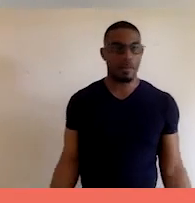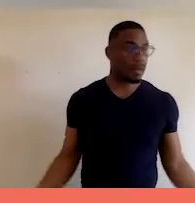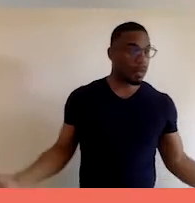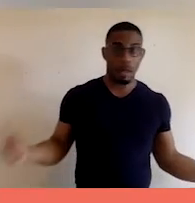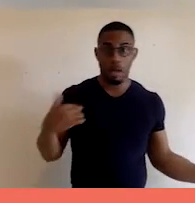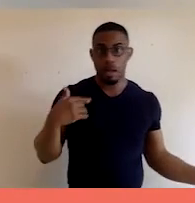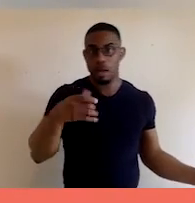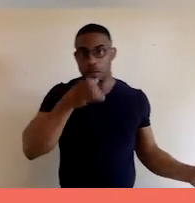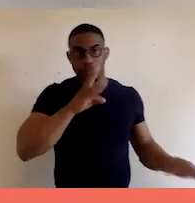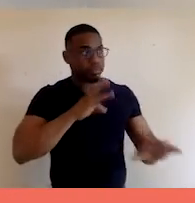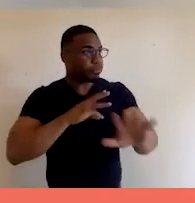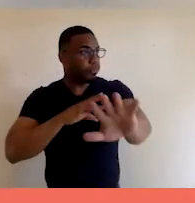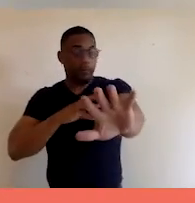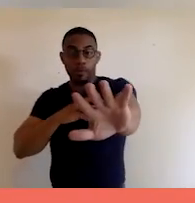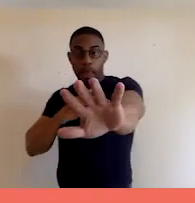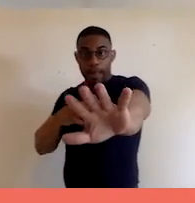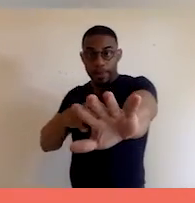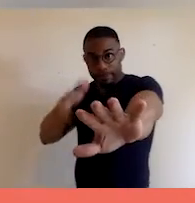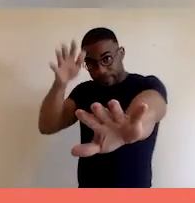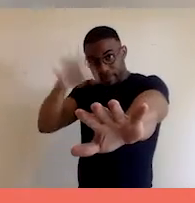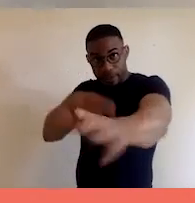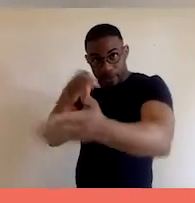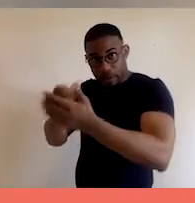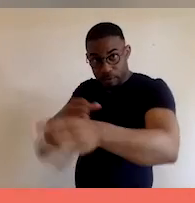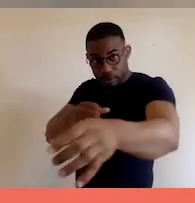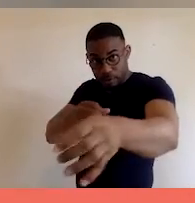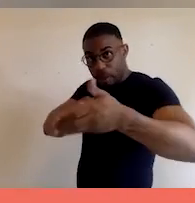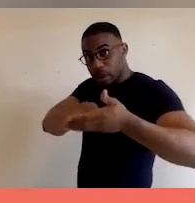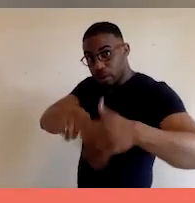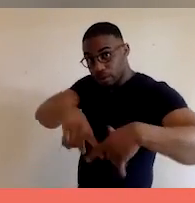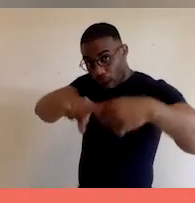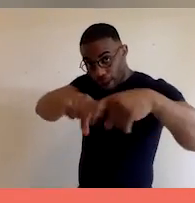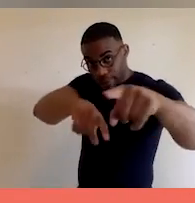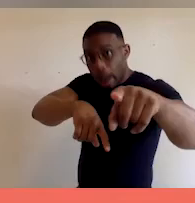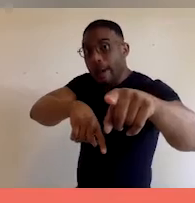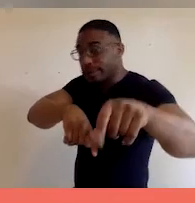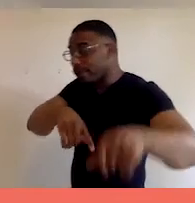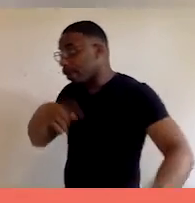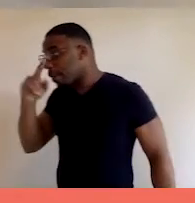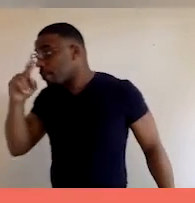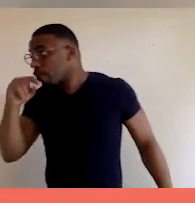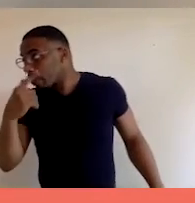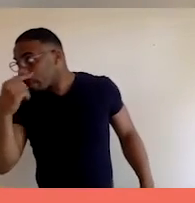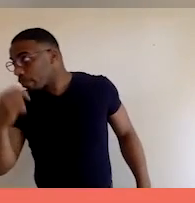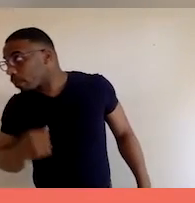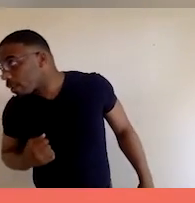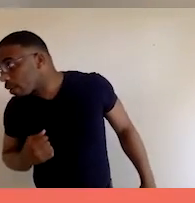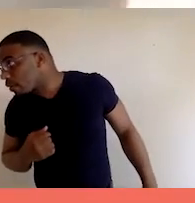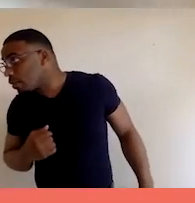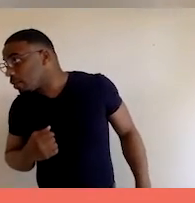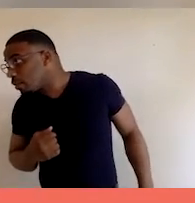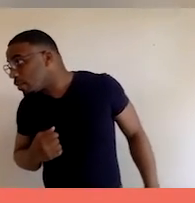drink some water, and I have a very manly cup, so excuse me for a second.